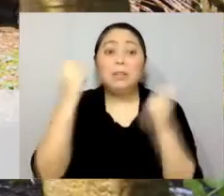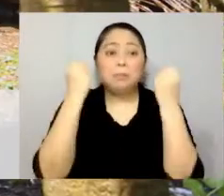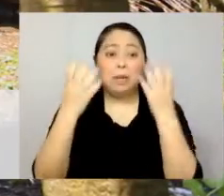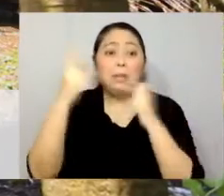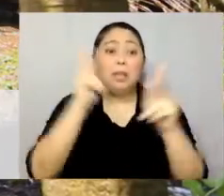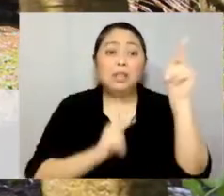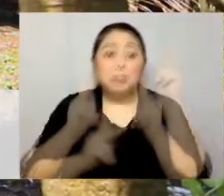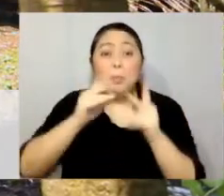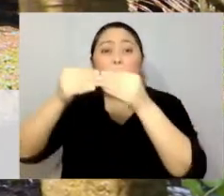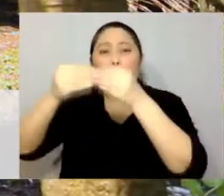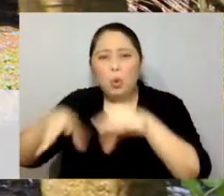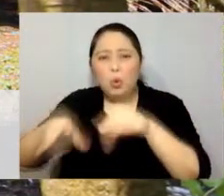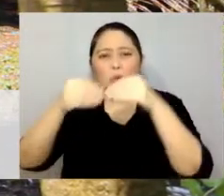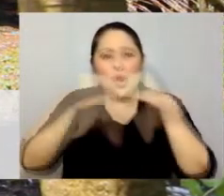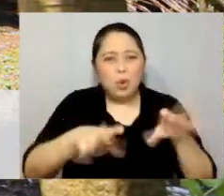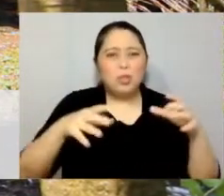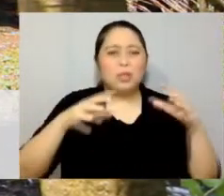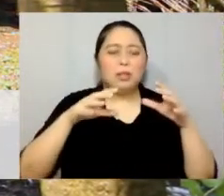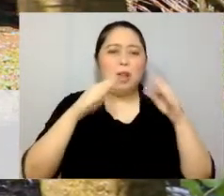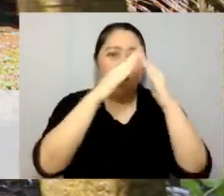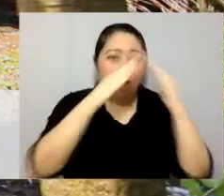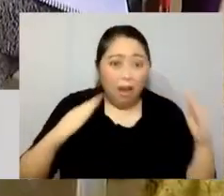displacement continue to be high.